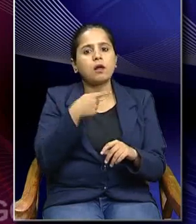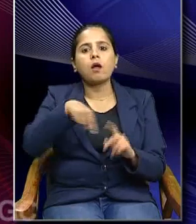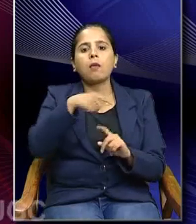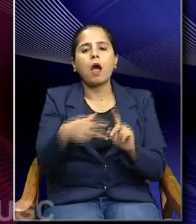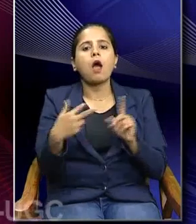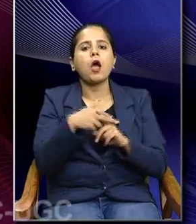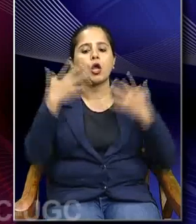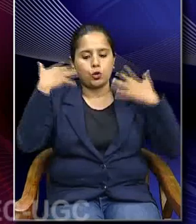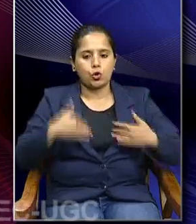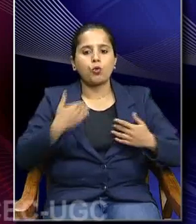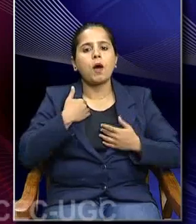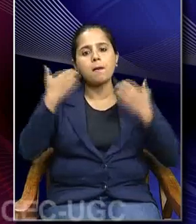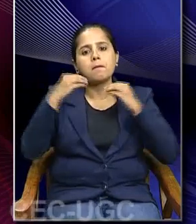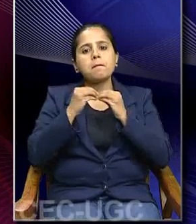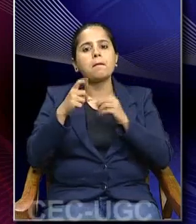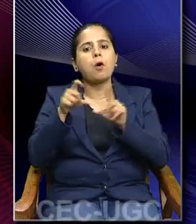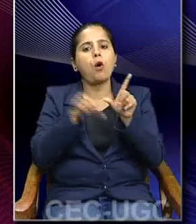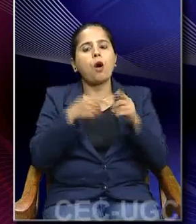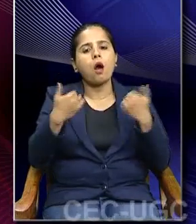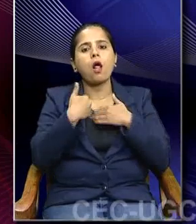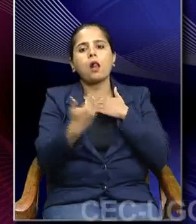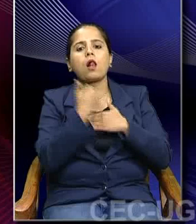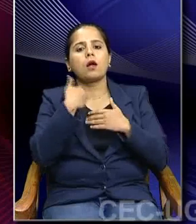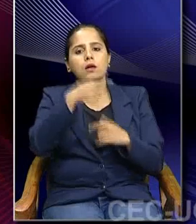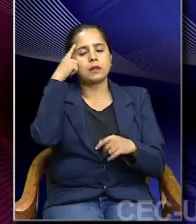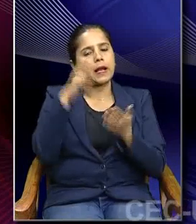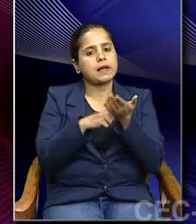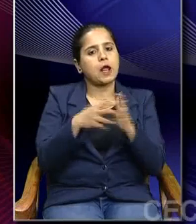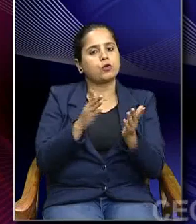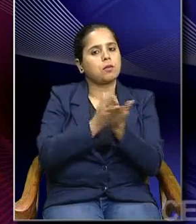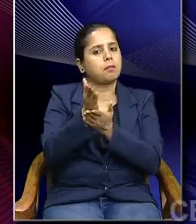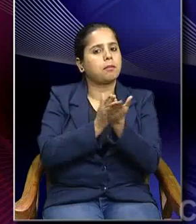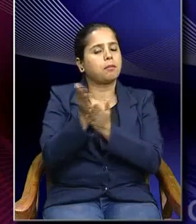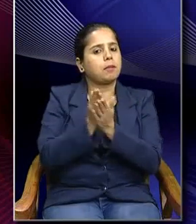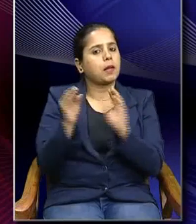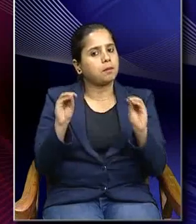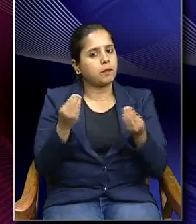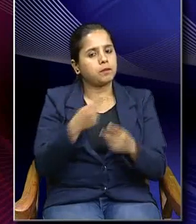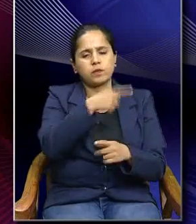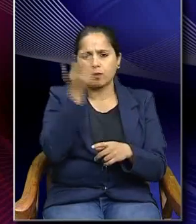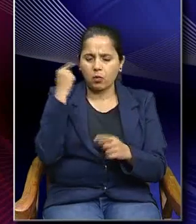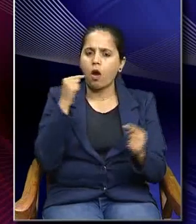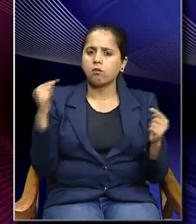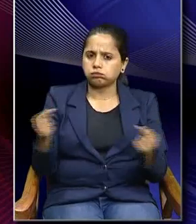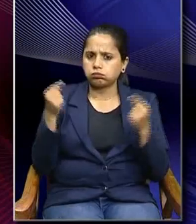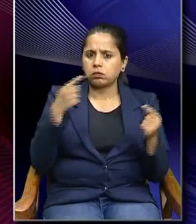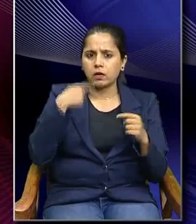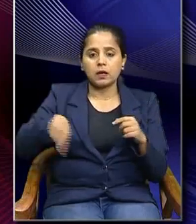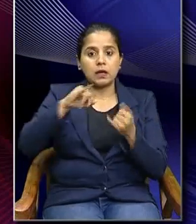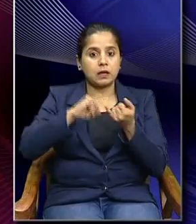interfere with human body, and suggested for natural methods. He argued that